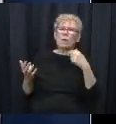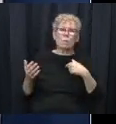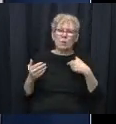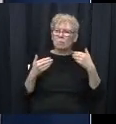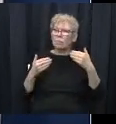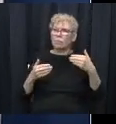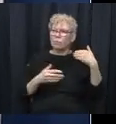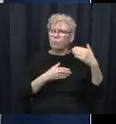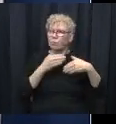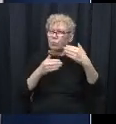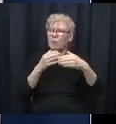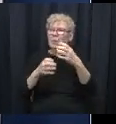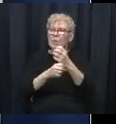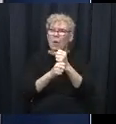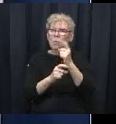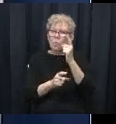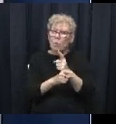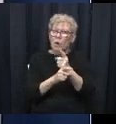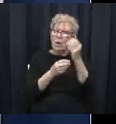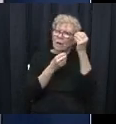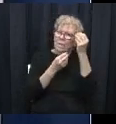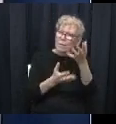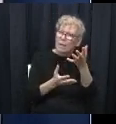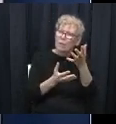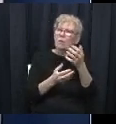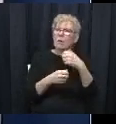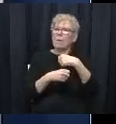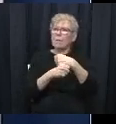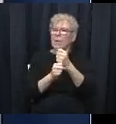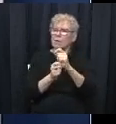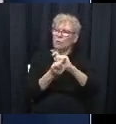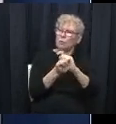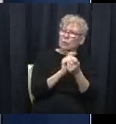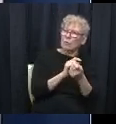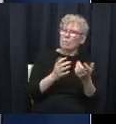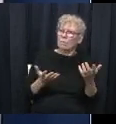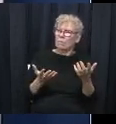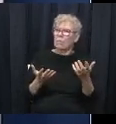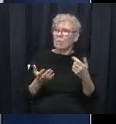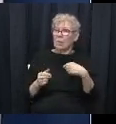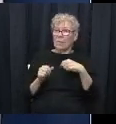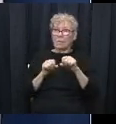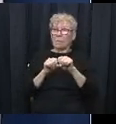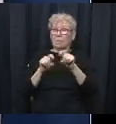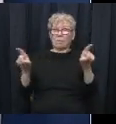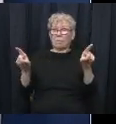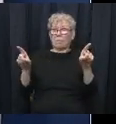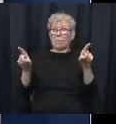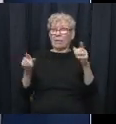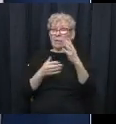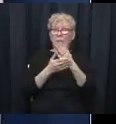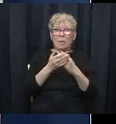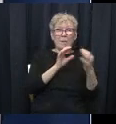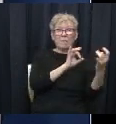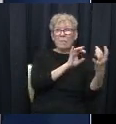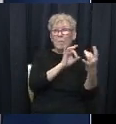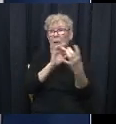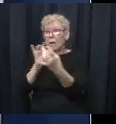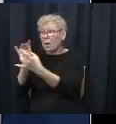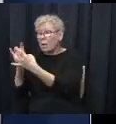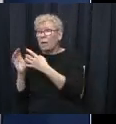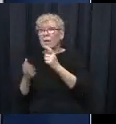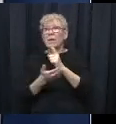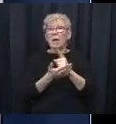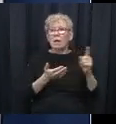draft for comment last weekend. People had several days to comment, 1,500 comments, went through them all. Ready